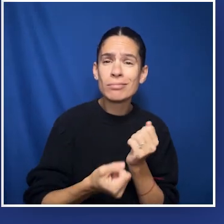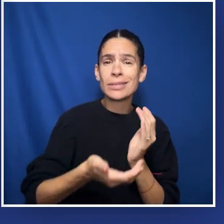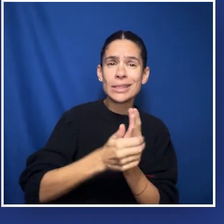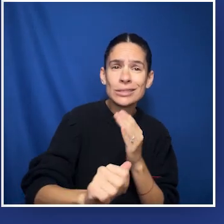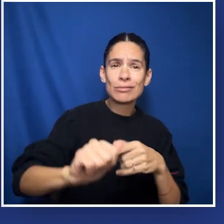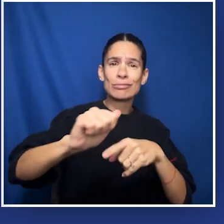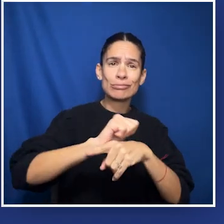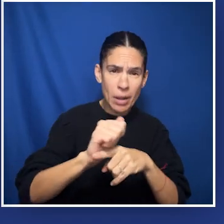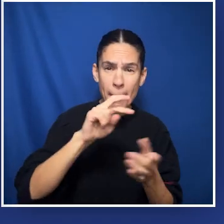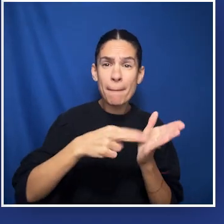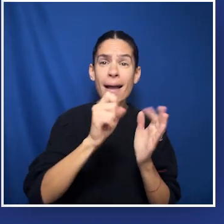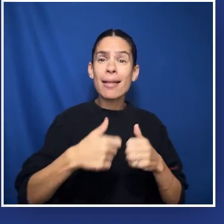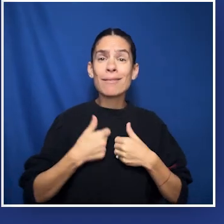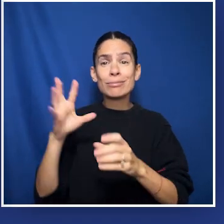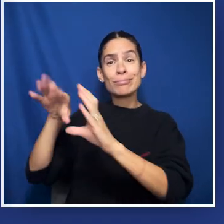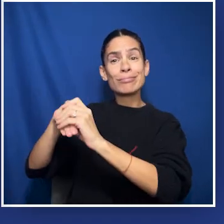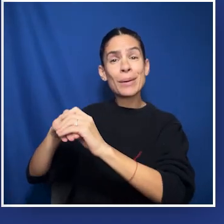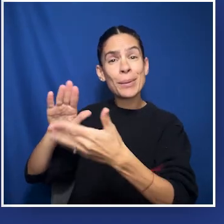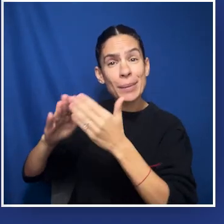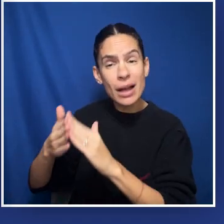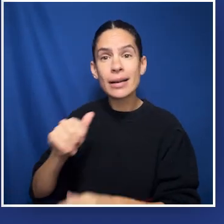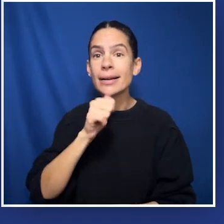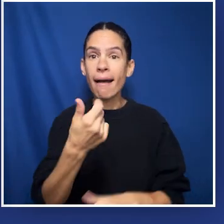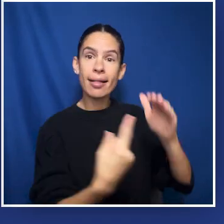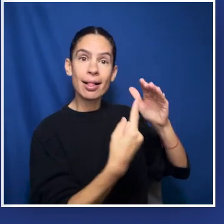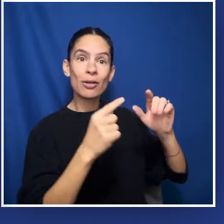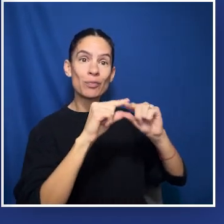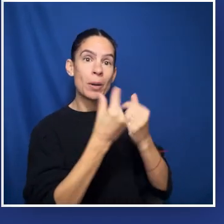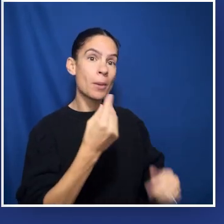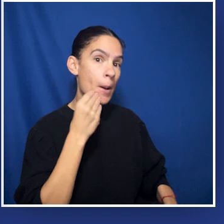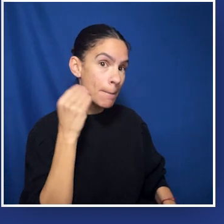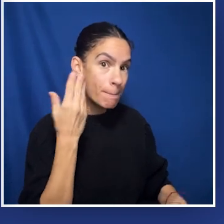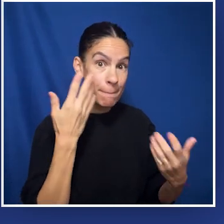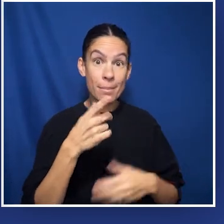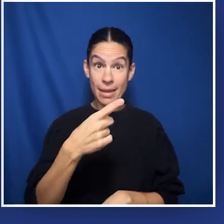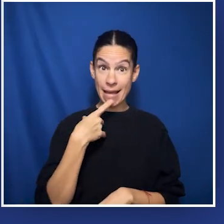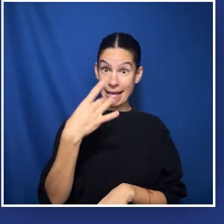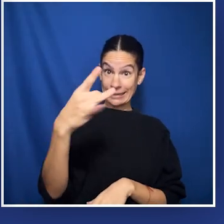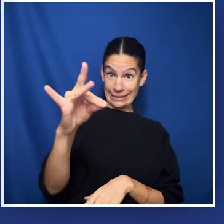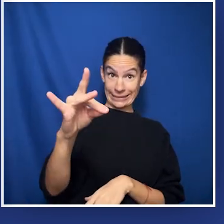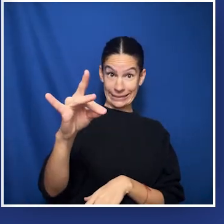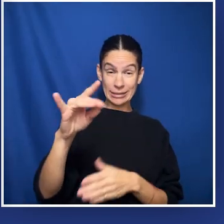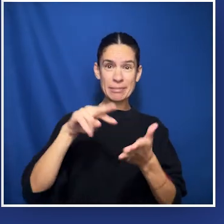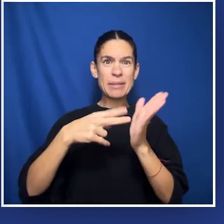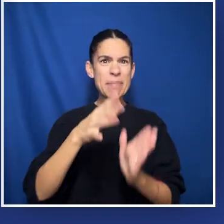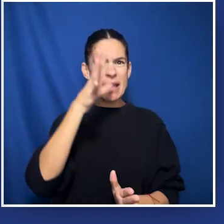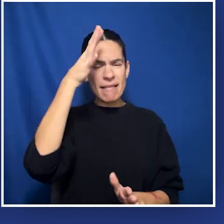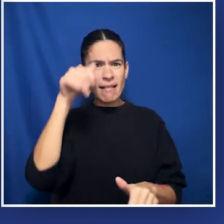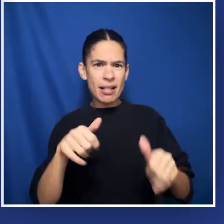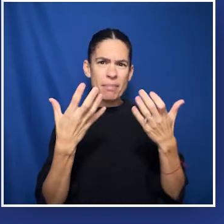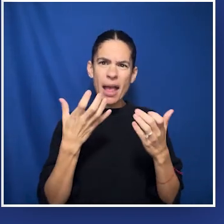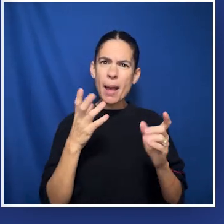to help you live in the community and not in places like group homes. Right before you turn 18, your parent might think they need to apply